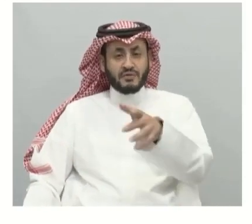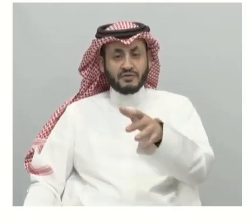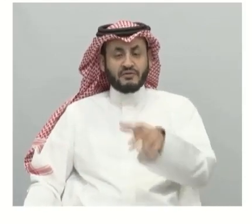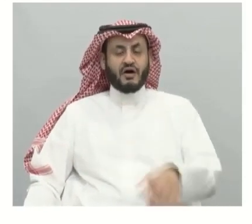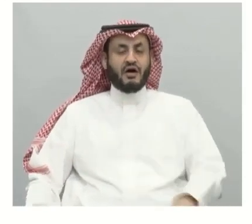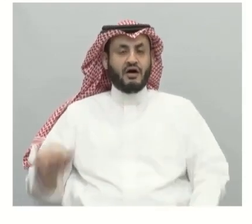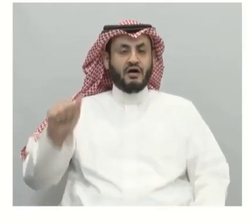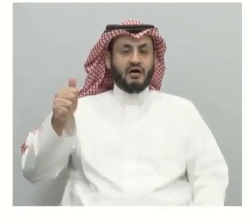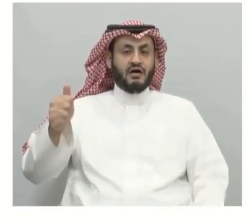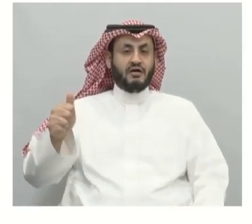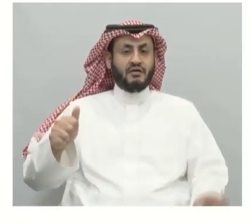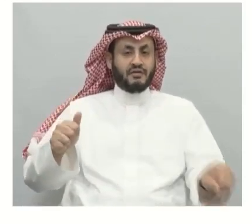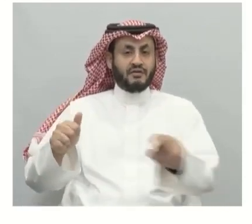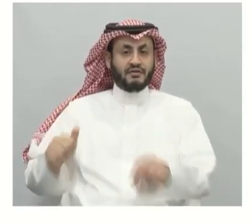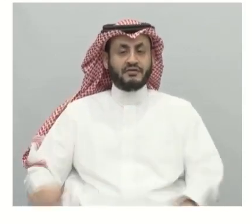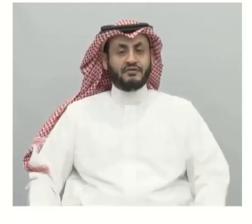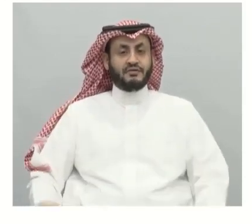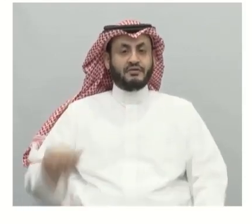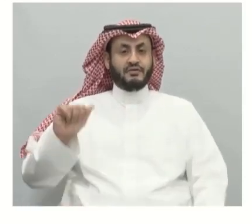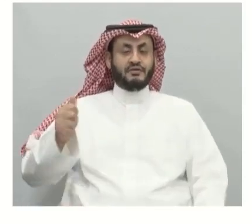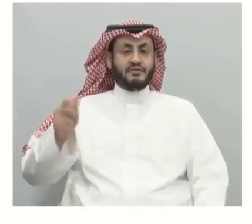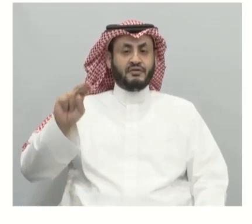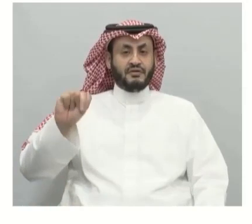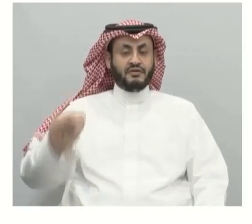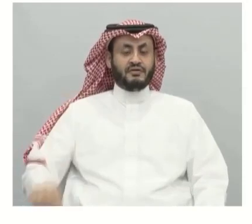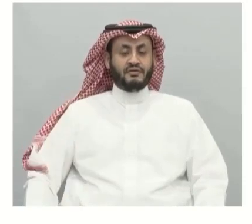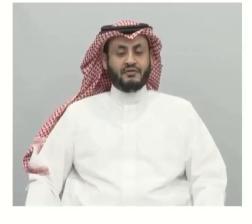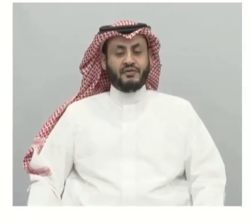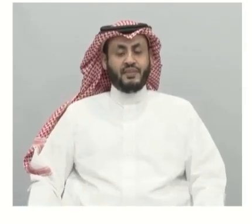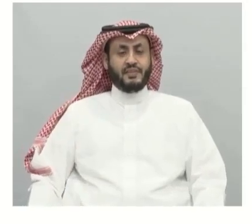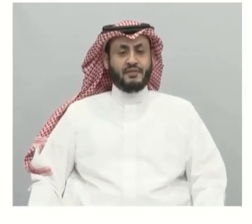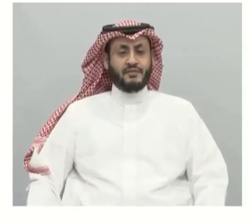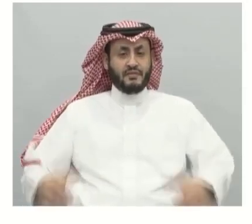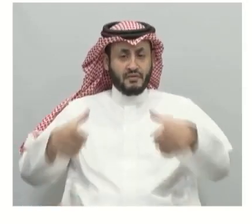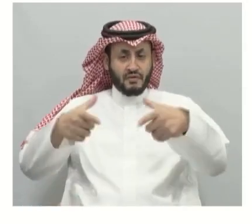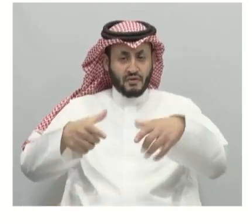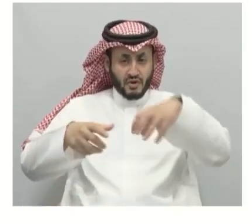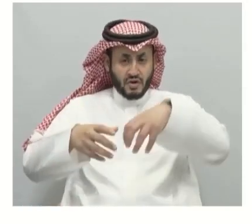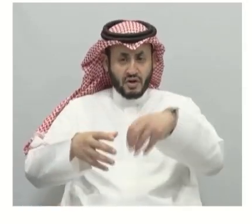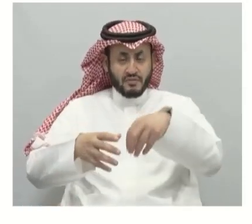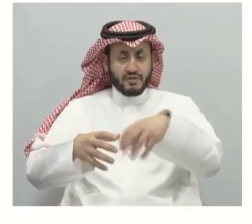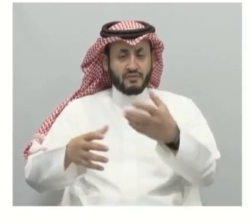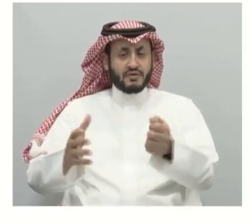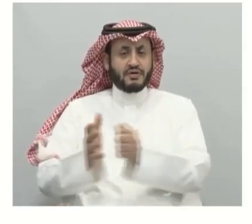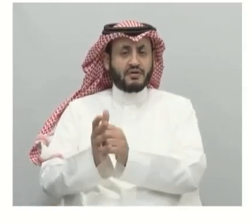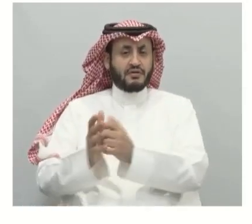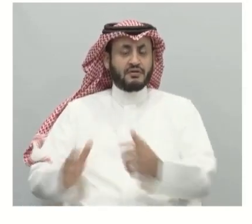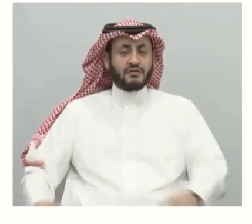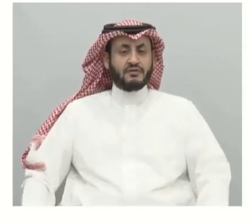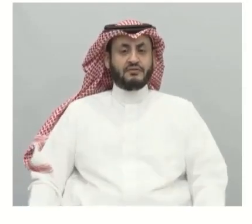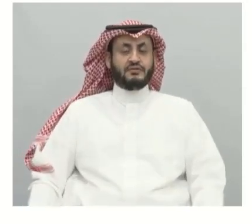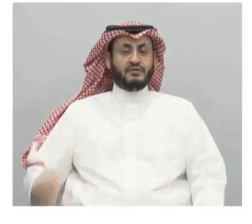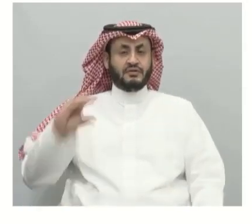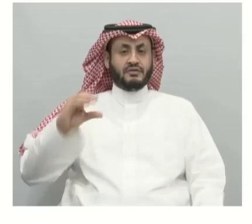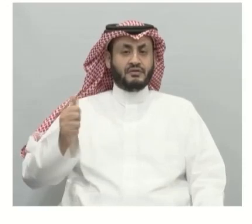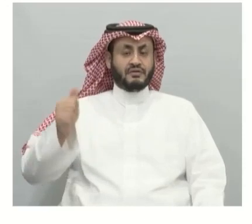from Egypt, what do you call them? Egyptian, good job. And the capital city of Egypt called Cairo.